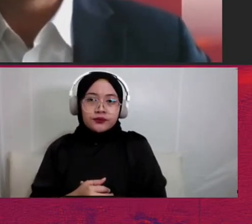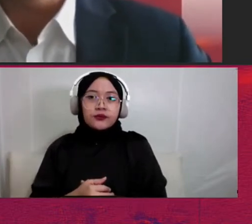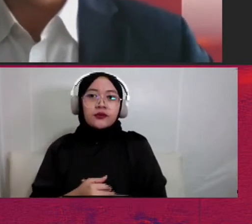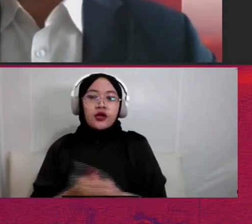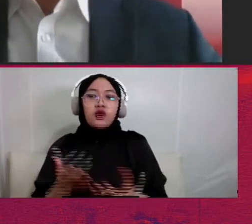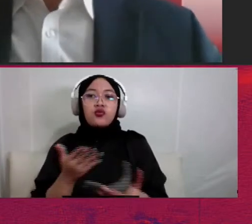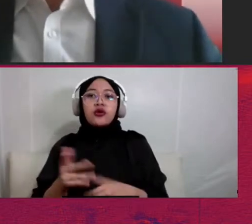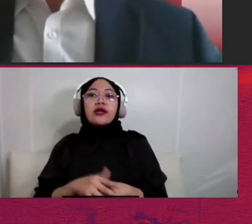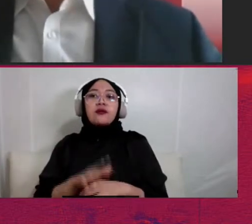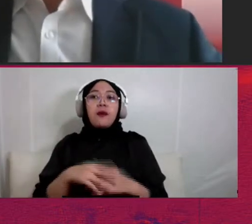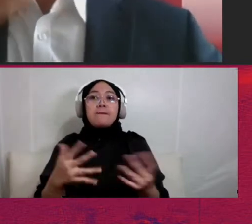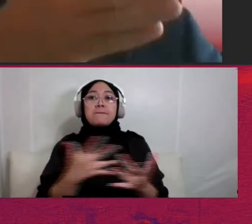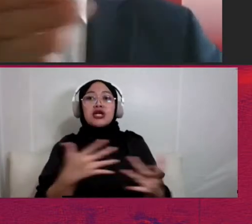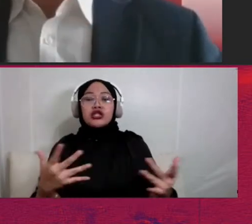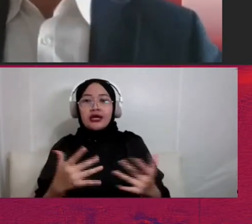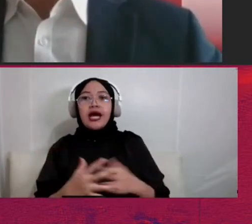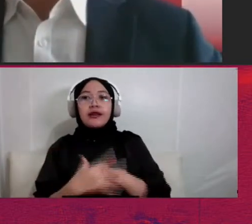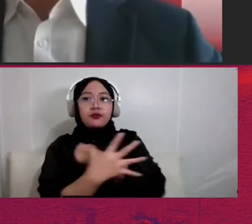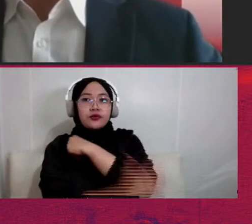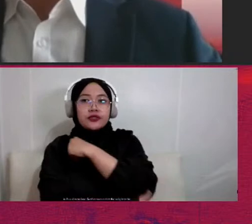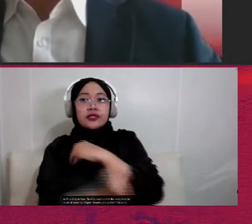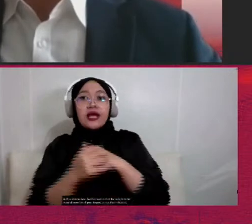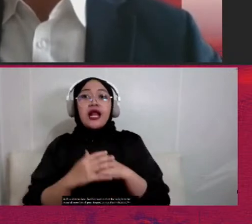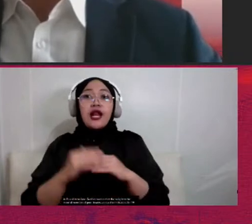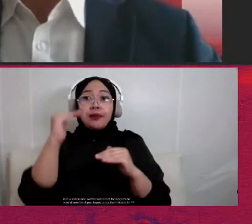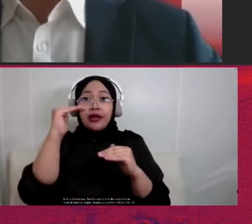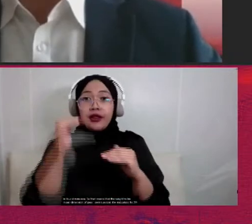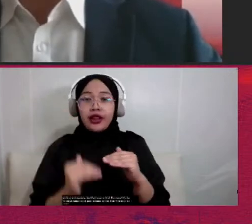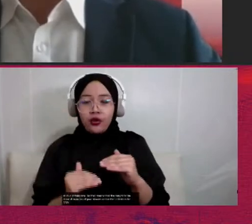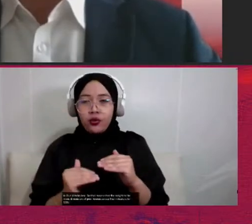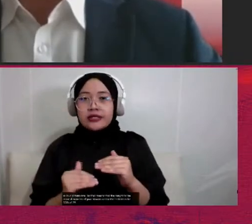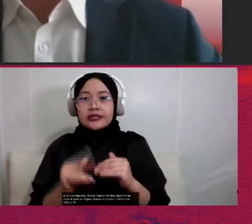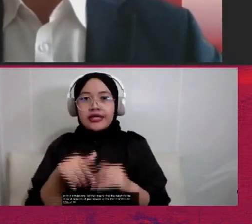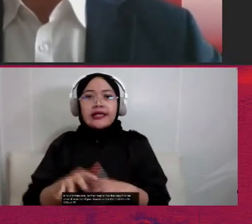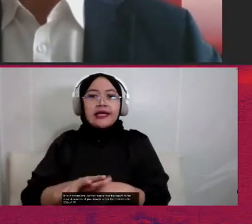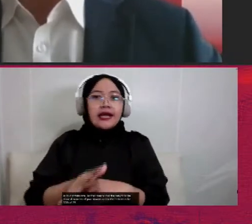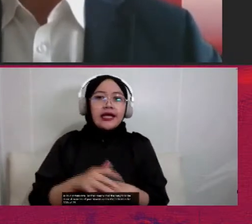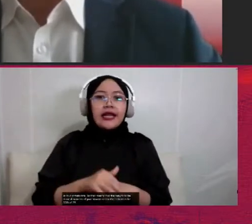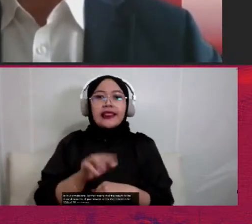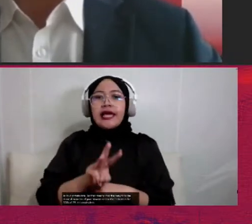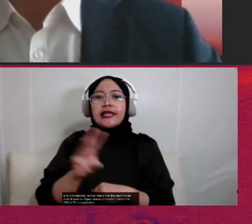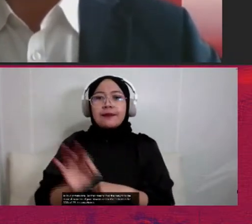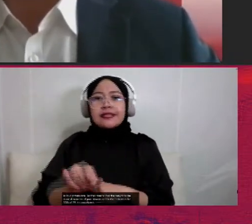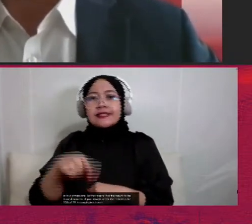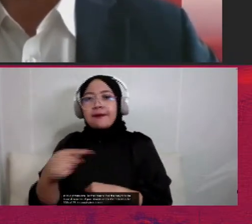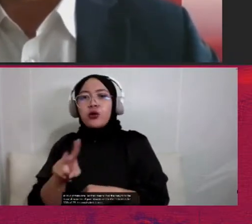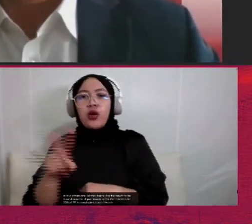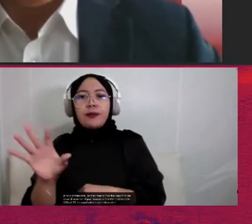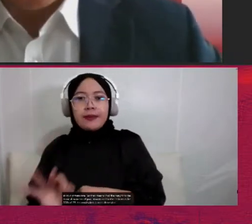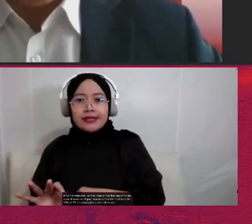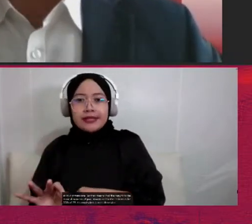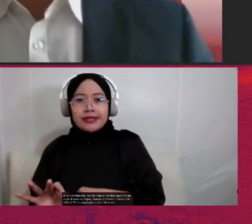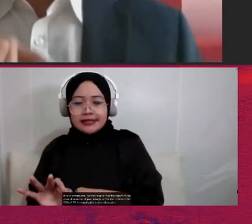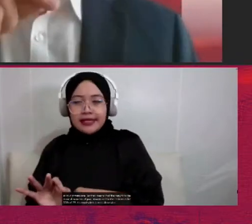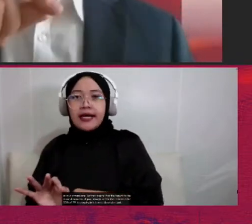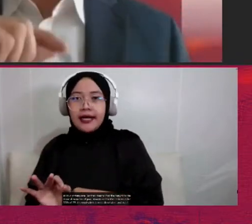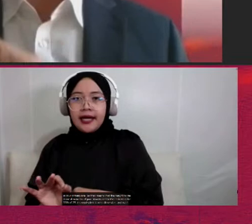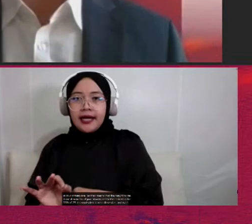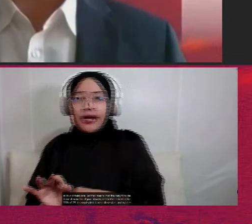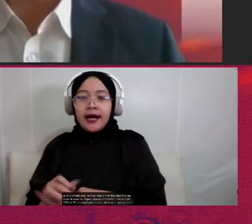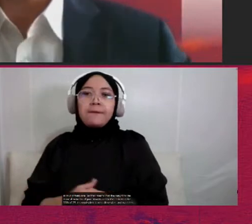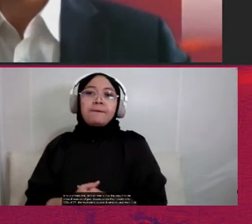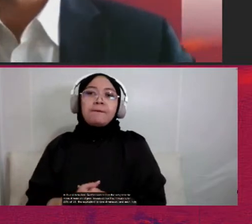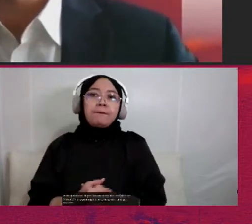multidimensionally poor lowers across the indicators from 33% to 25%, the equivalent to 1 dimension. And